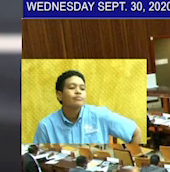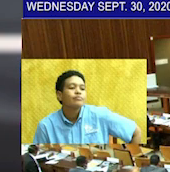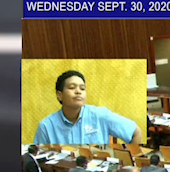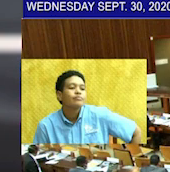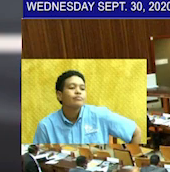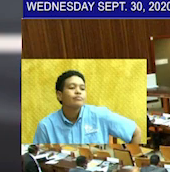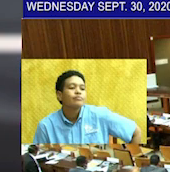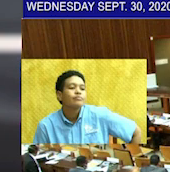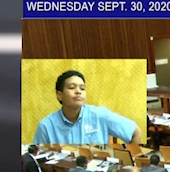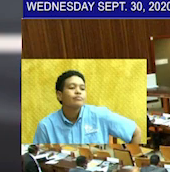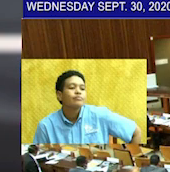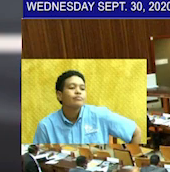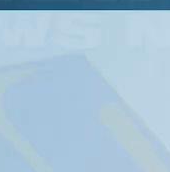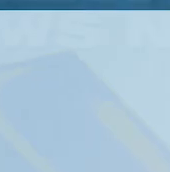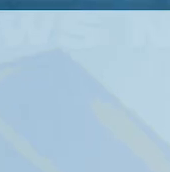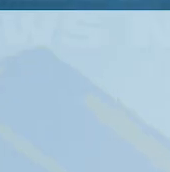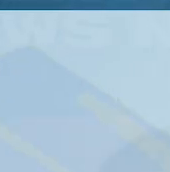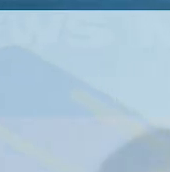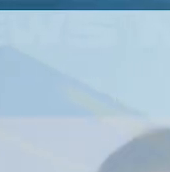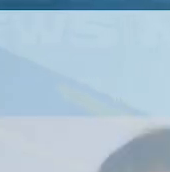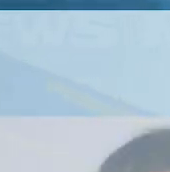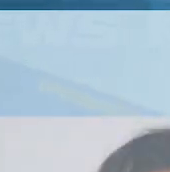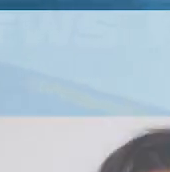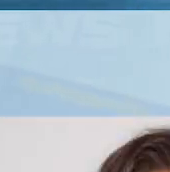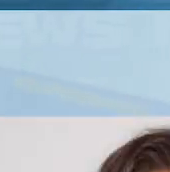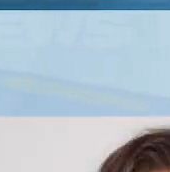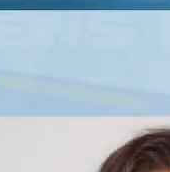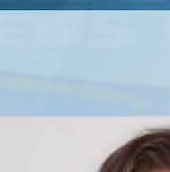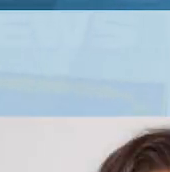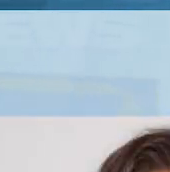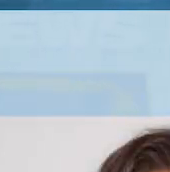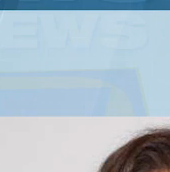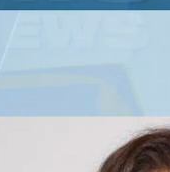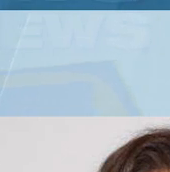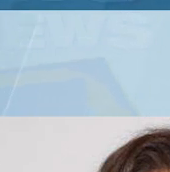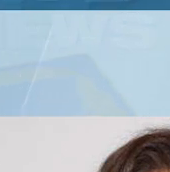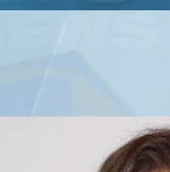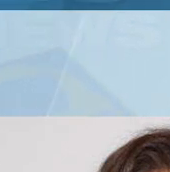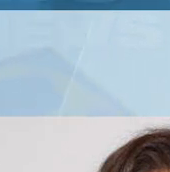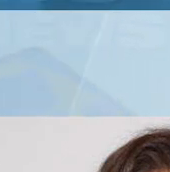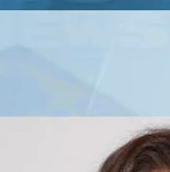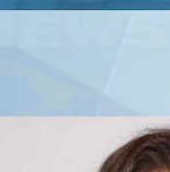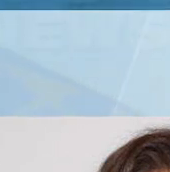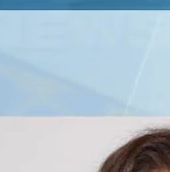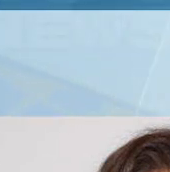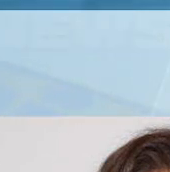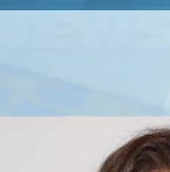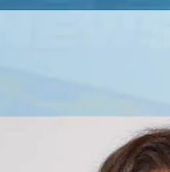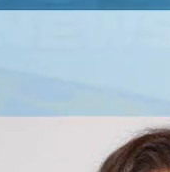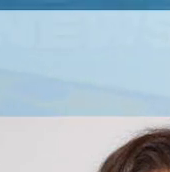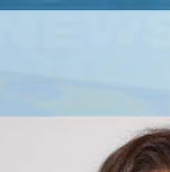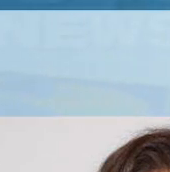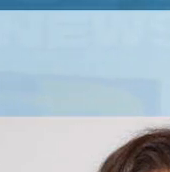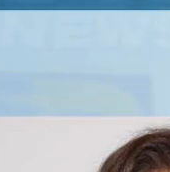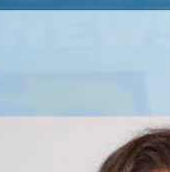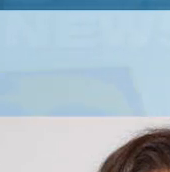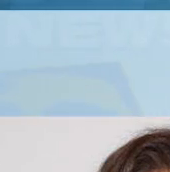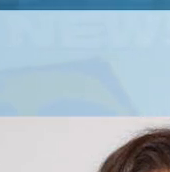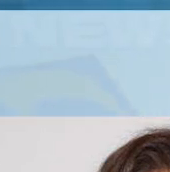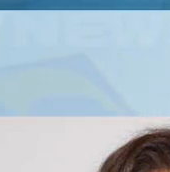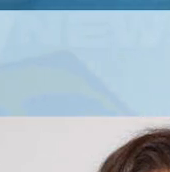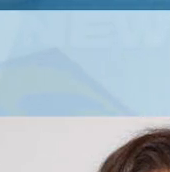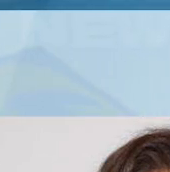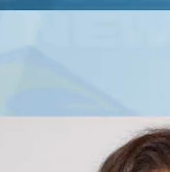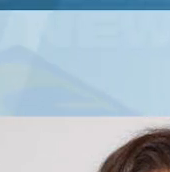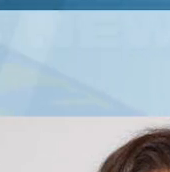63 parliamentarians were sworn in. They are Lisa Hanna of Southeast St. Anne, Philip Enriquez of Northwestern Clarendon, and